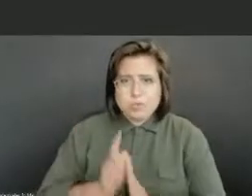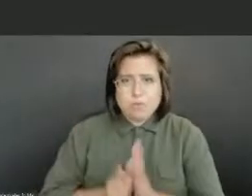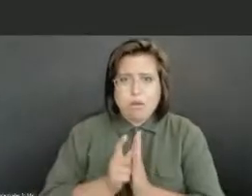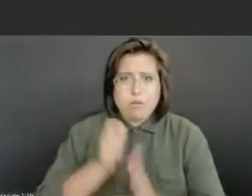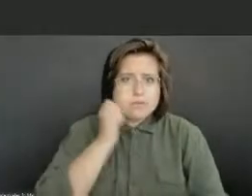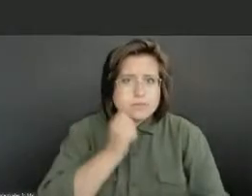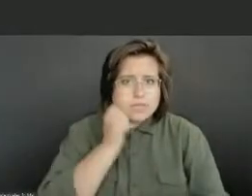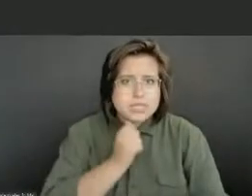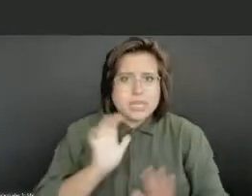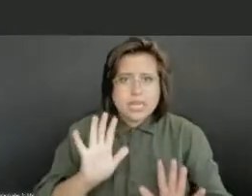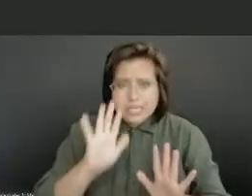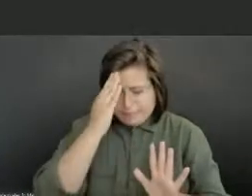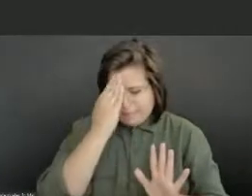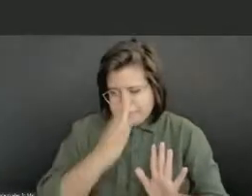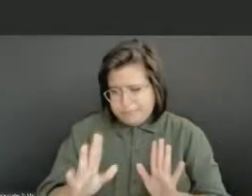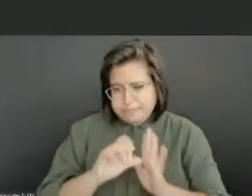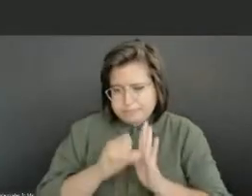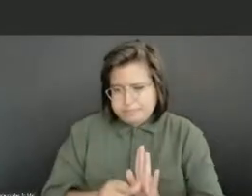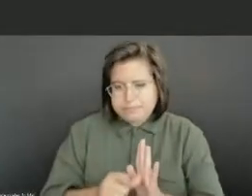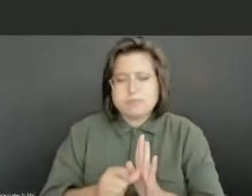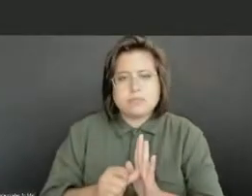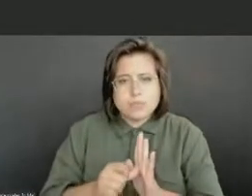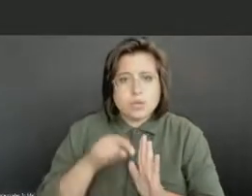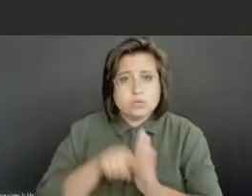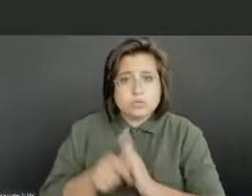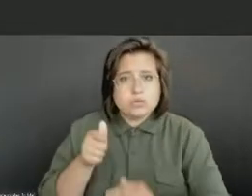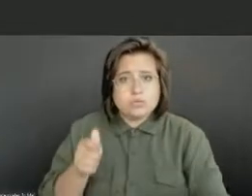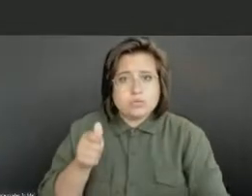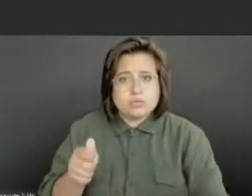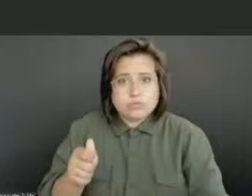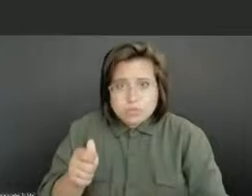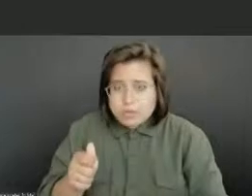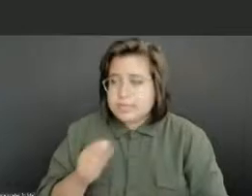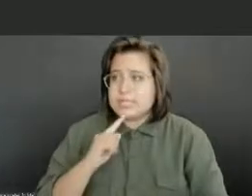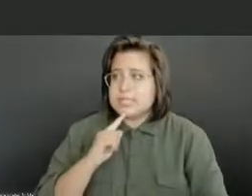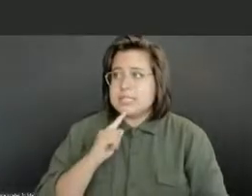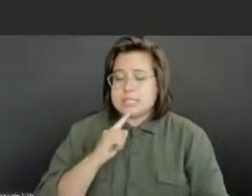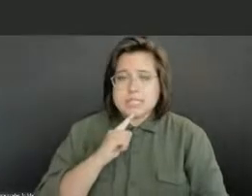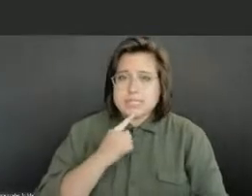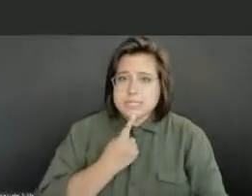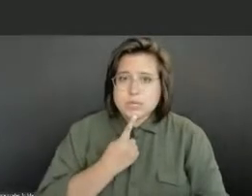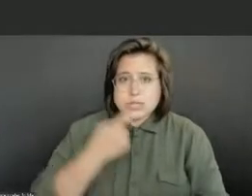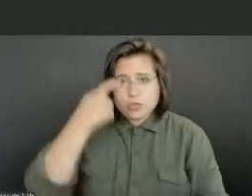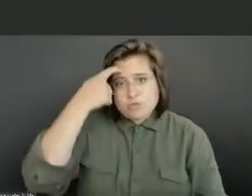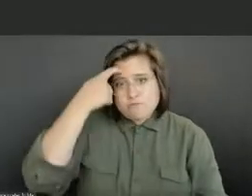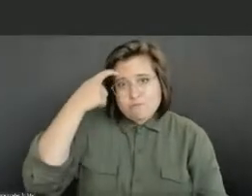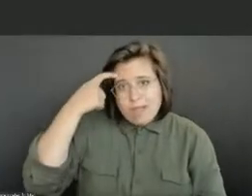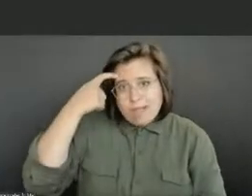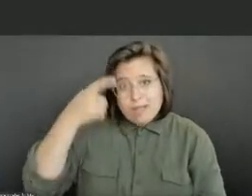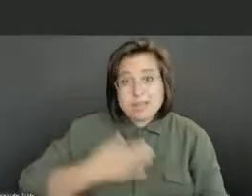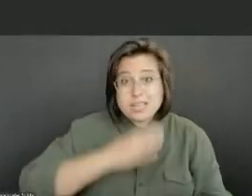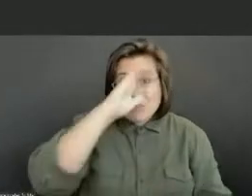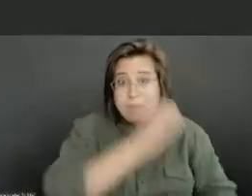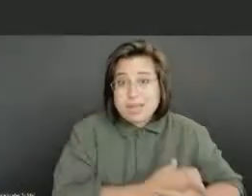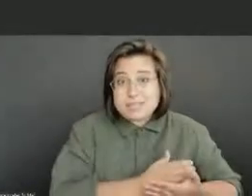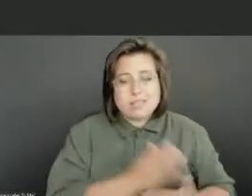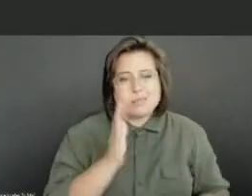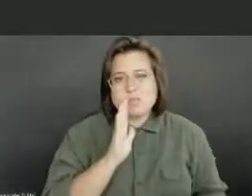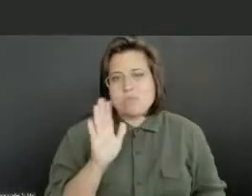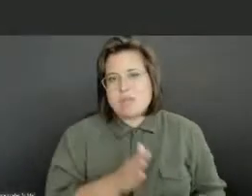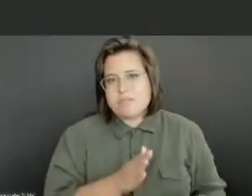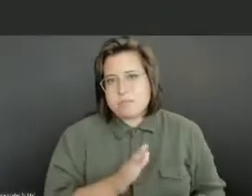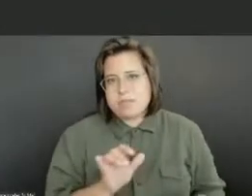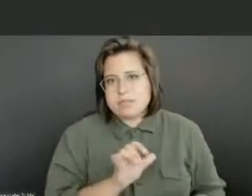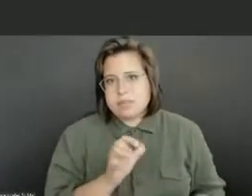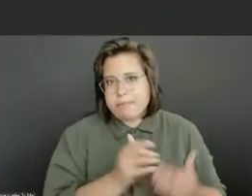I can't stress enough that suicide is a very, very traumatic thing. My son will never be the same from this.